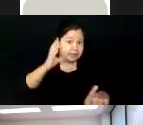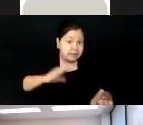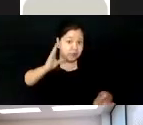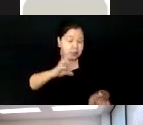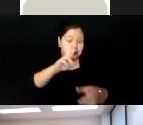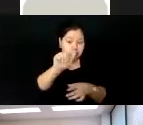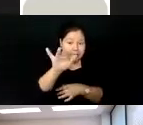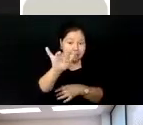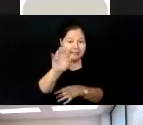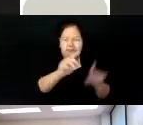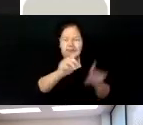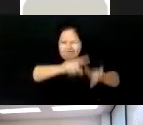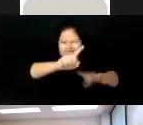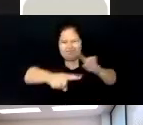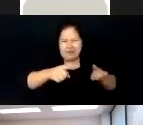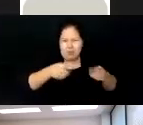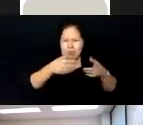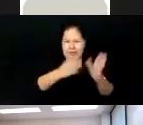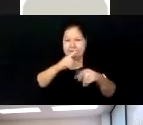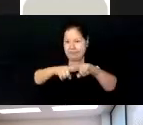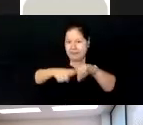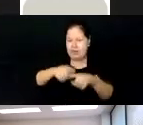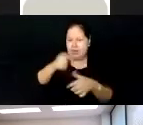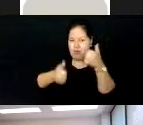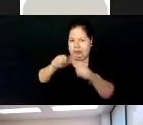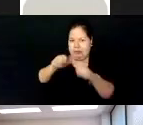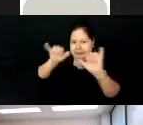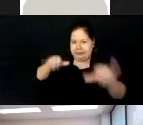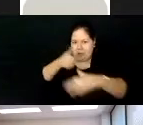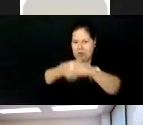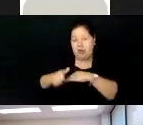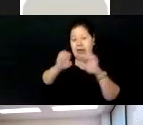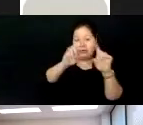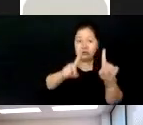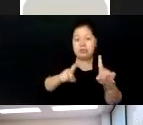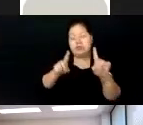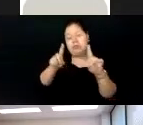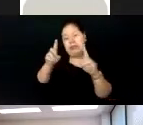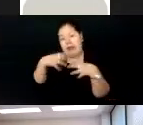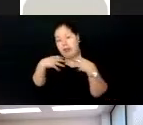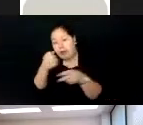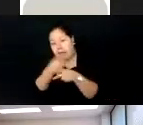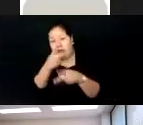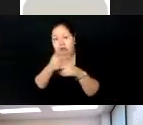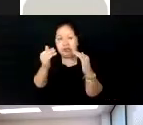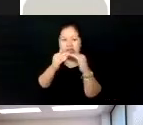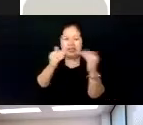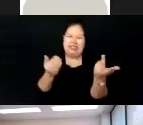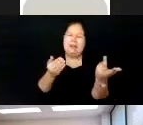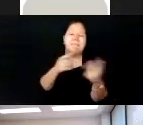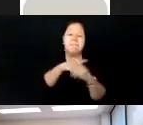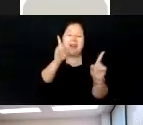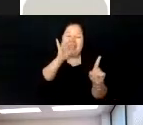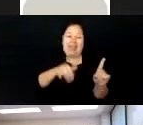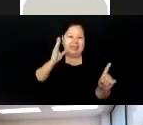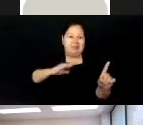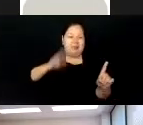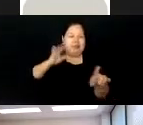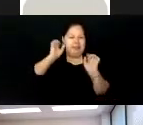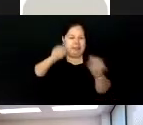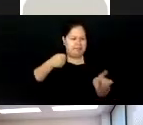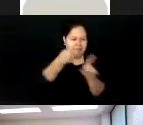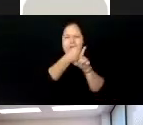and justice, stem from our shared colonial past, and that's really the basis of everything. As we've already touched